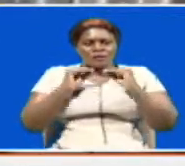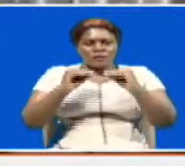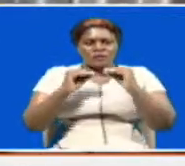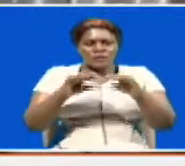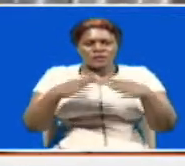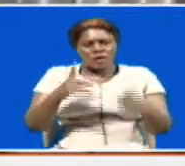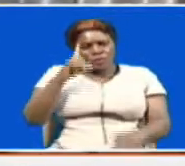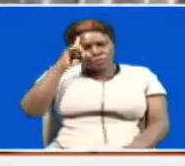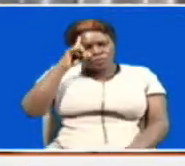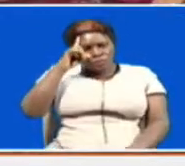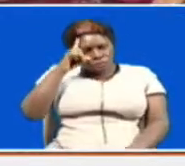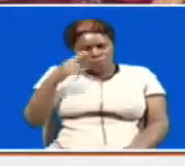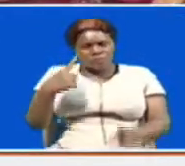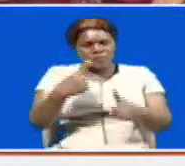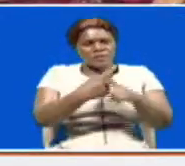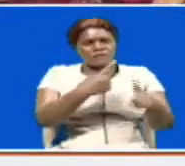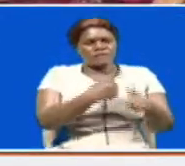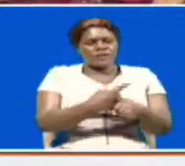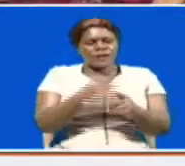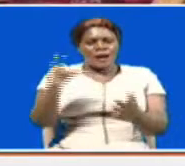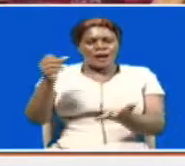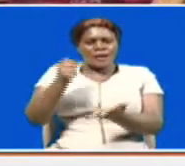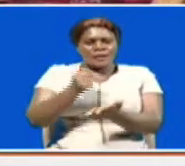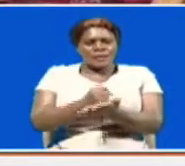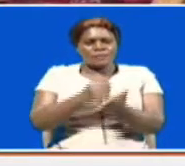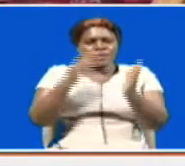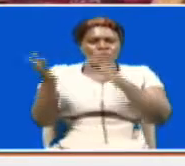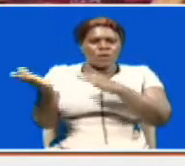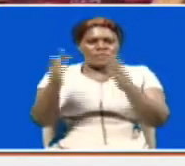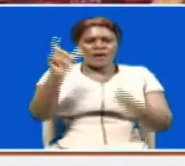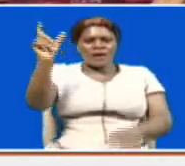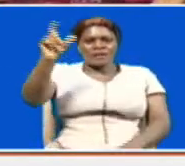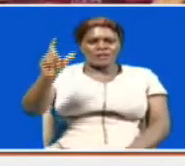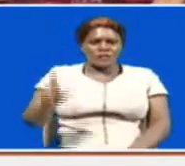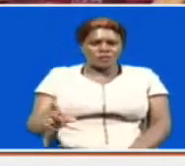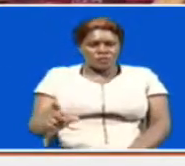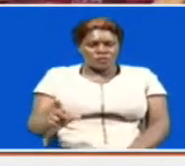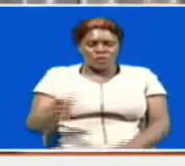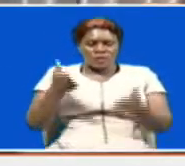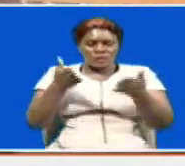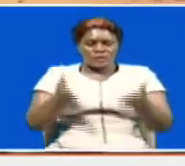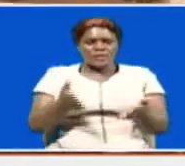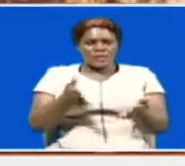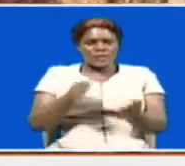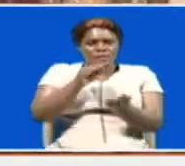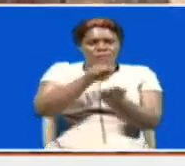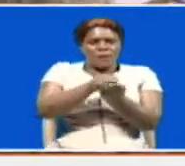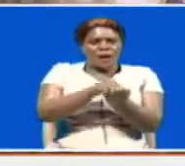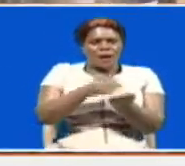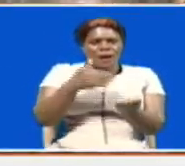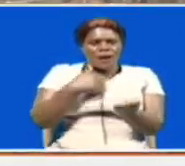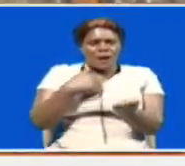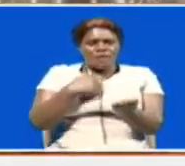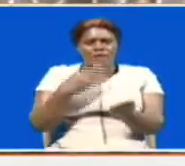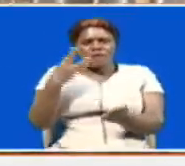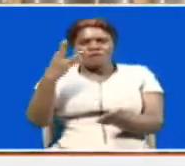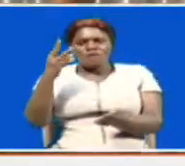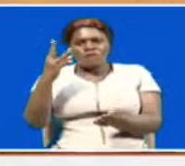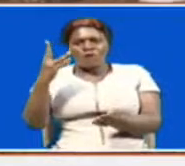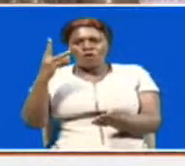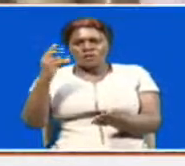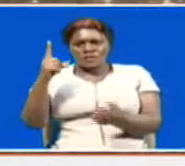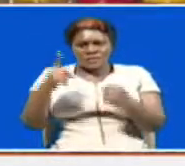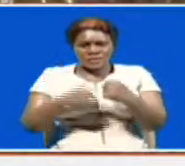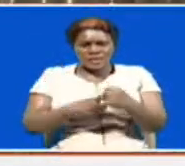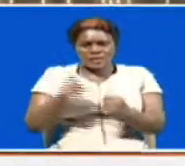to indigenous crop varieties that are adapted to the weather of this region. In this seed bank, the group has stored more than 40 seed